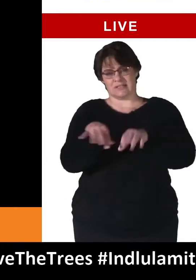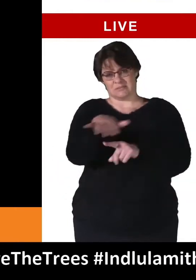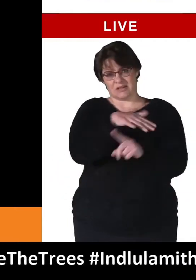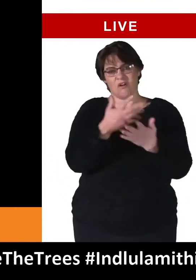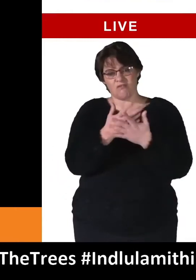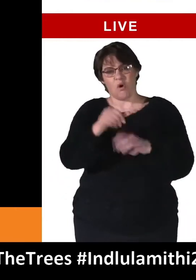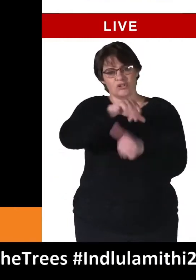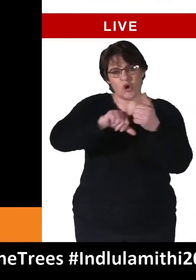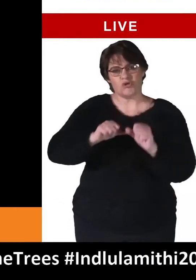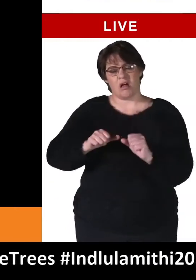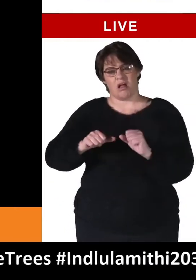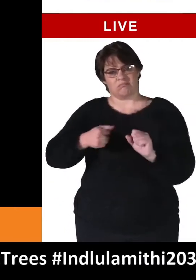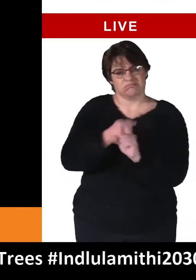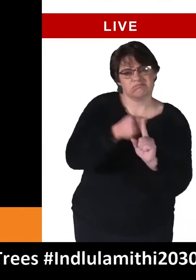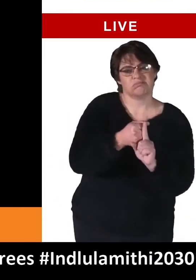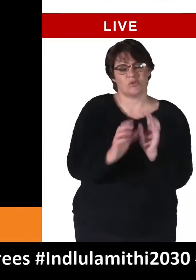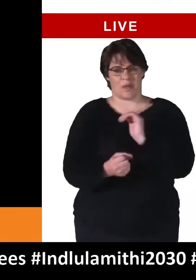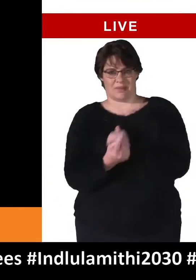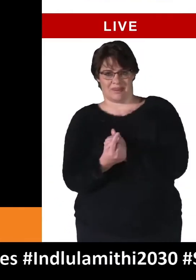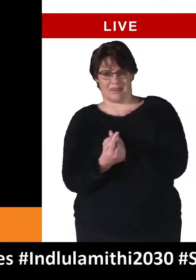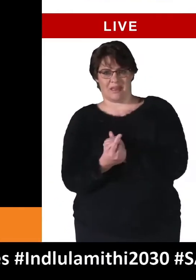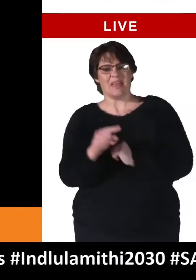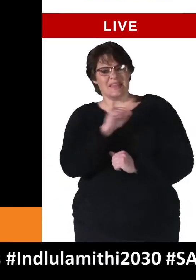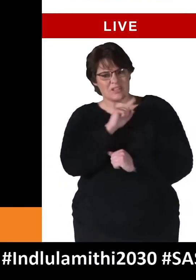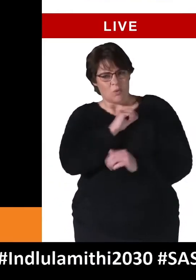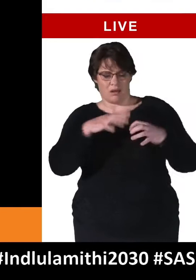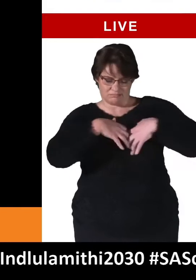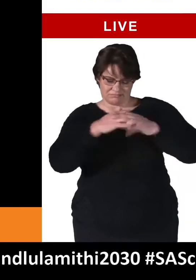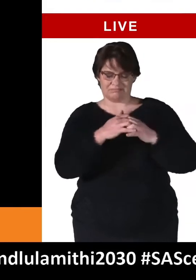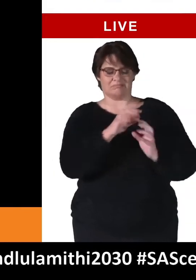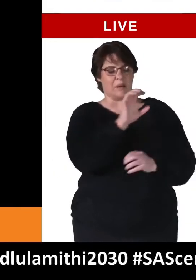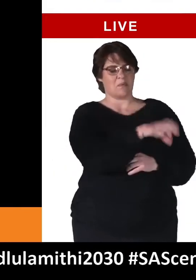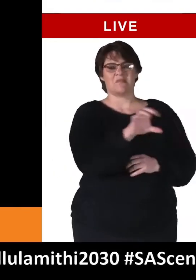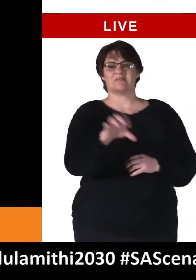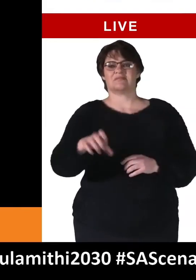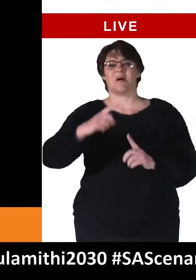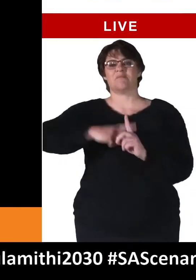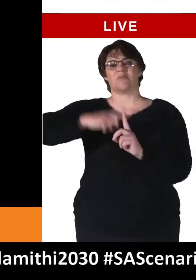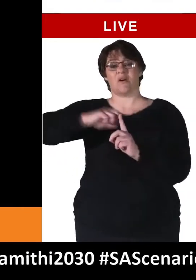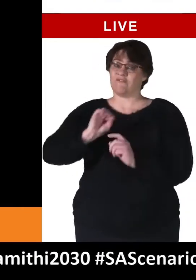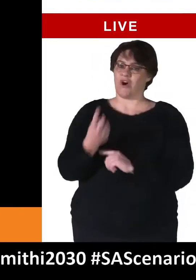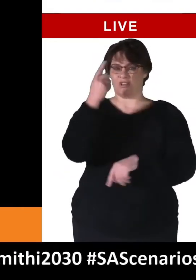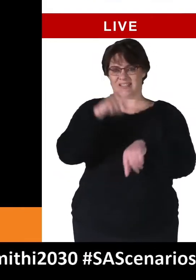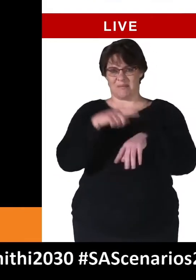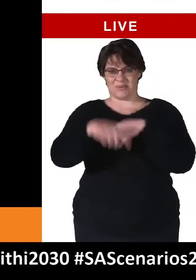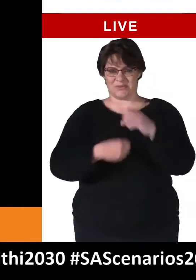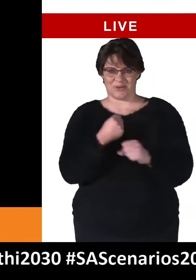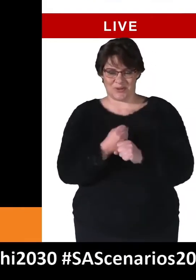social compacting to take place, which is why we've generated this Provincial Indlulamithi Barometer for the first time this